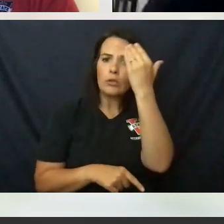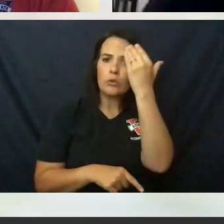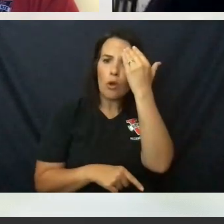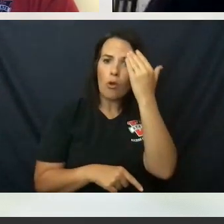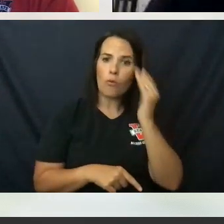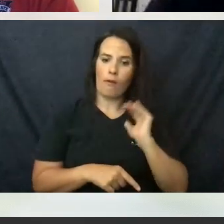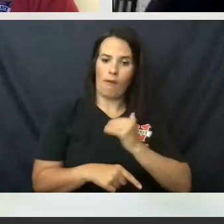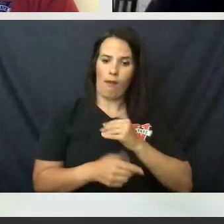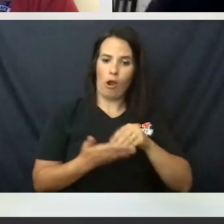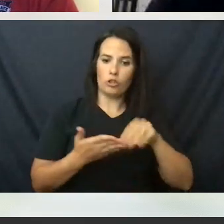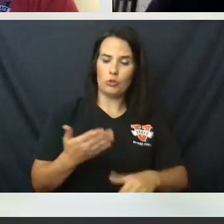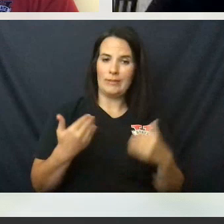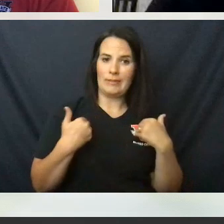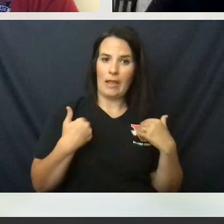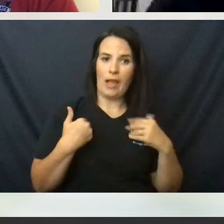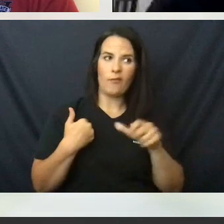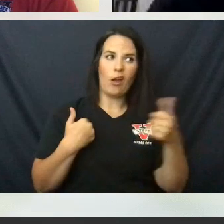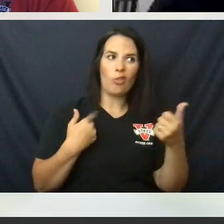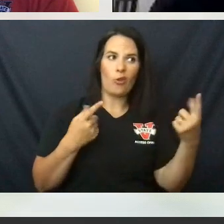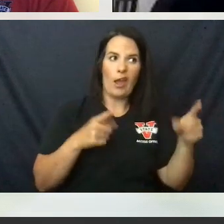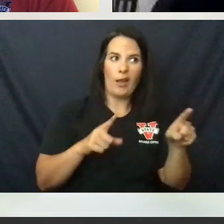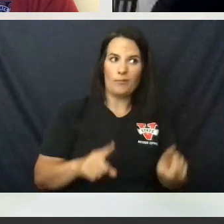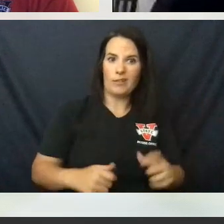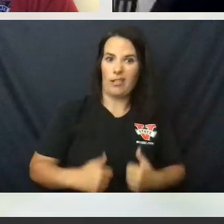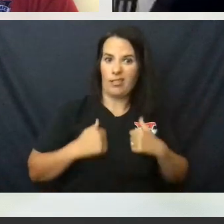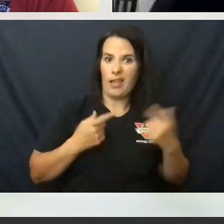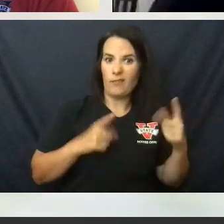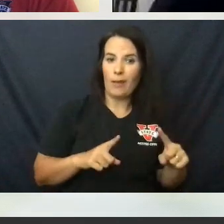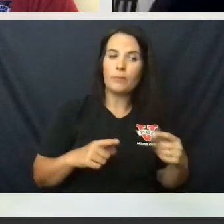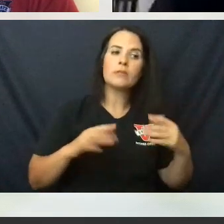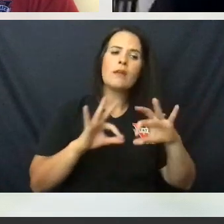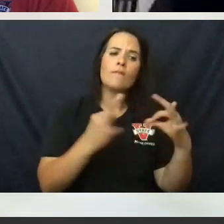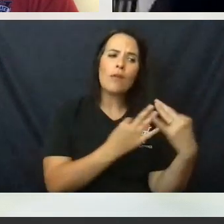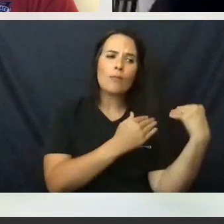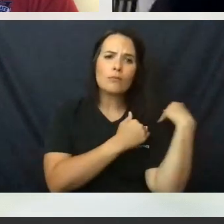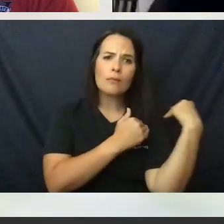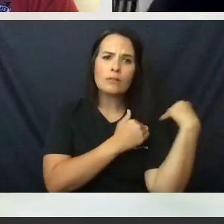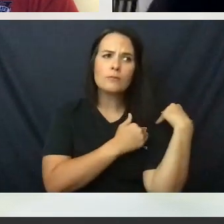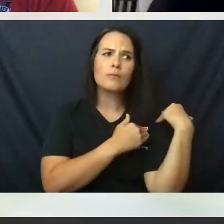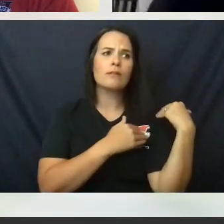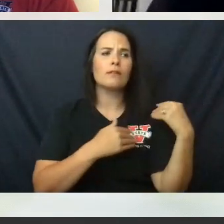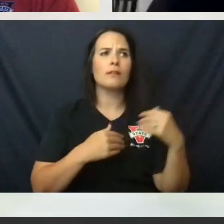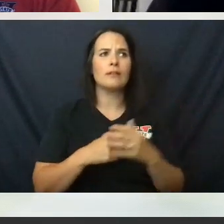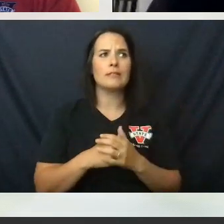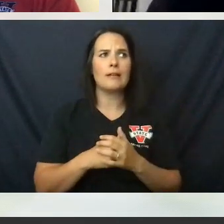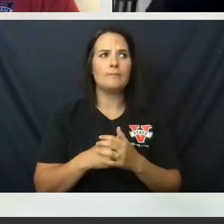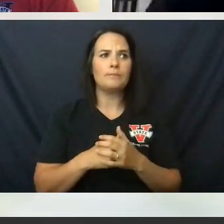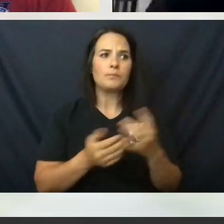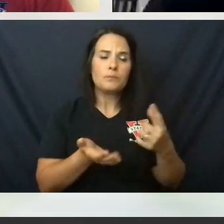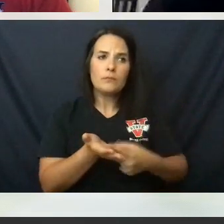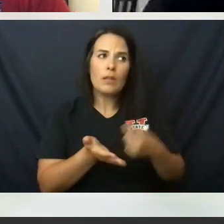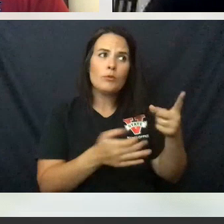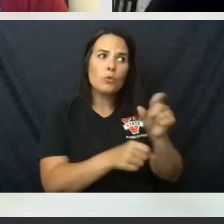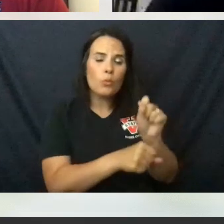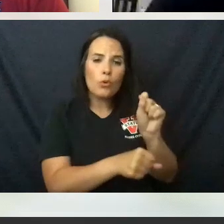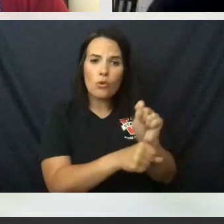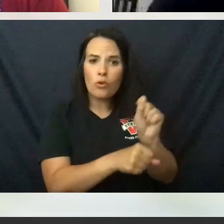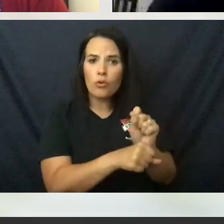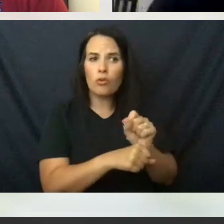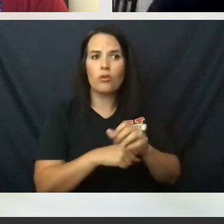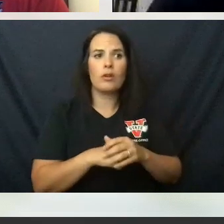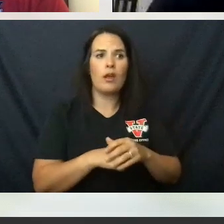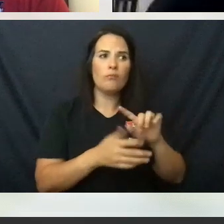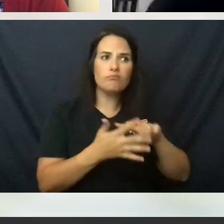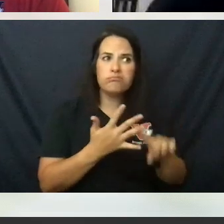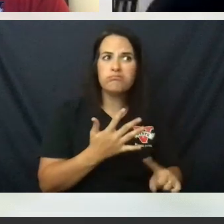students have other things going on in life sometimes. You have family responsibilities in some cases. Some of you are going to be working, and so